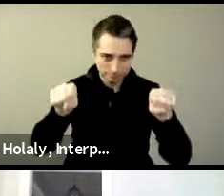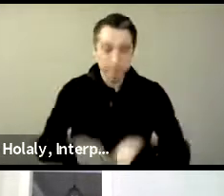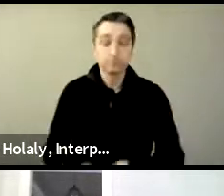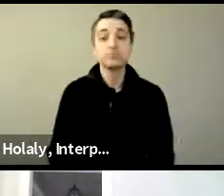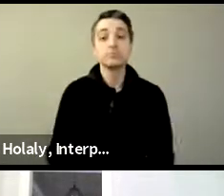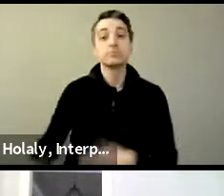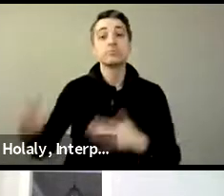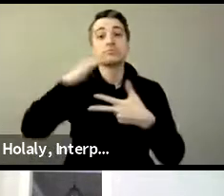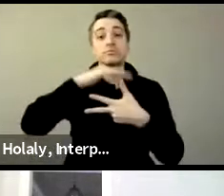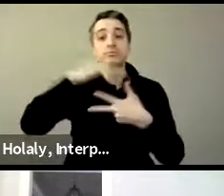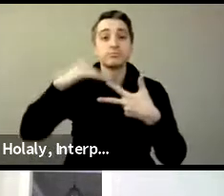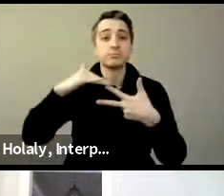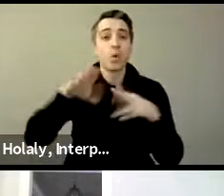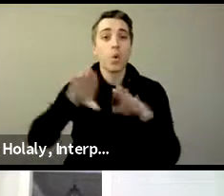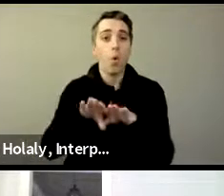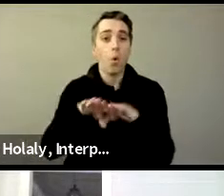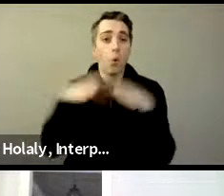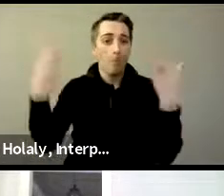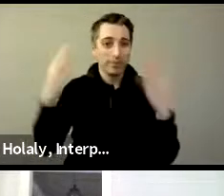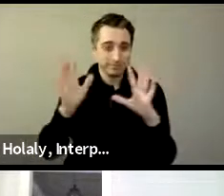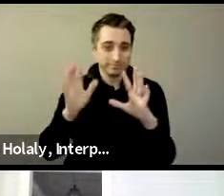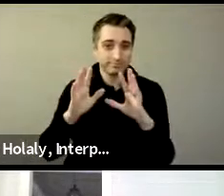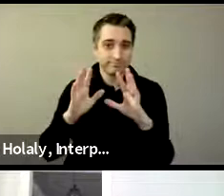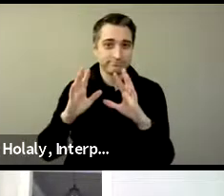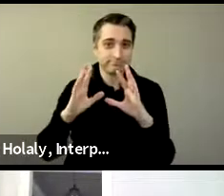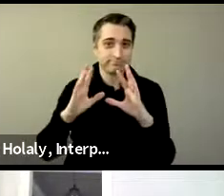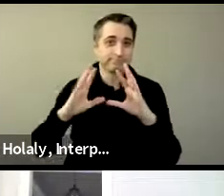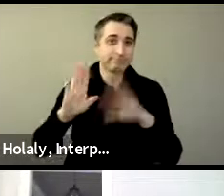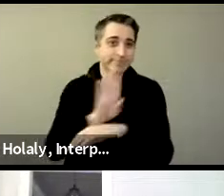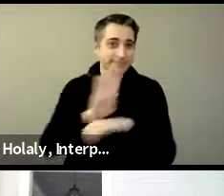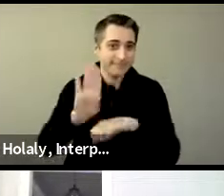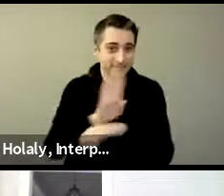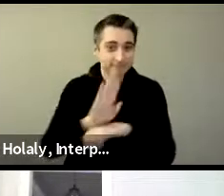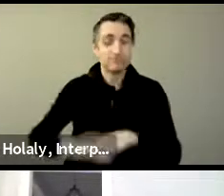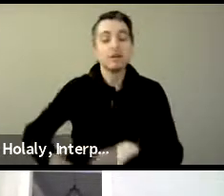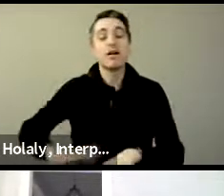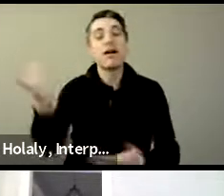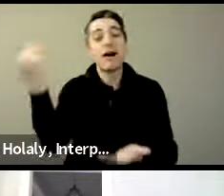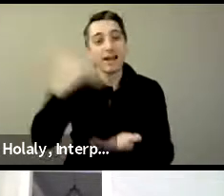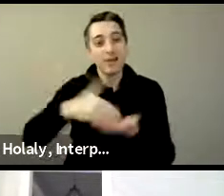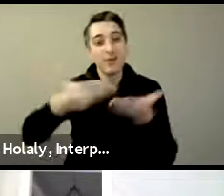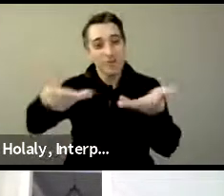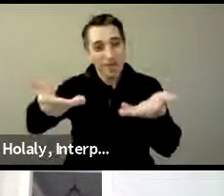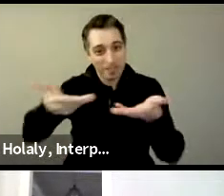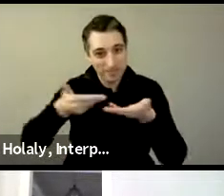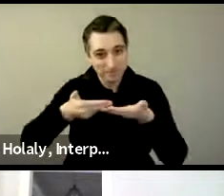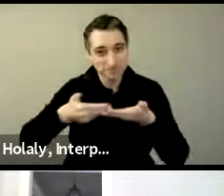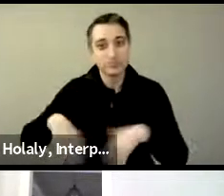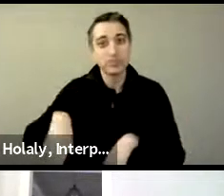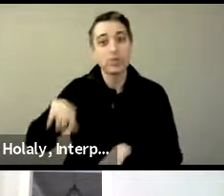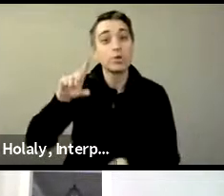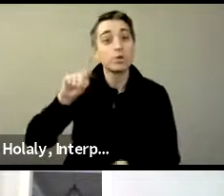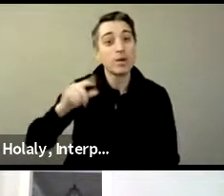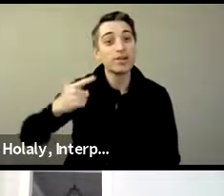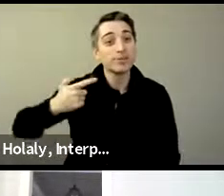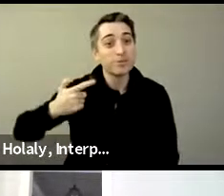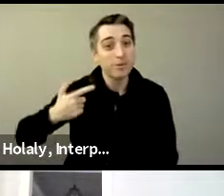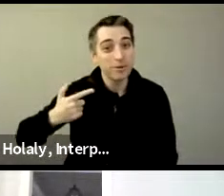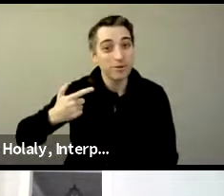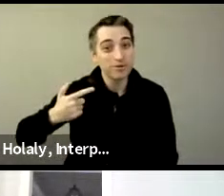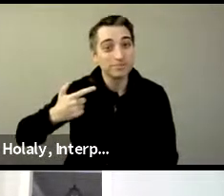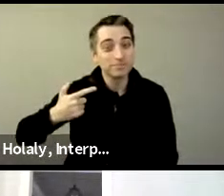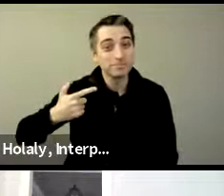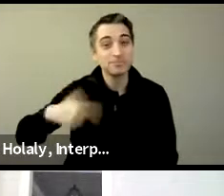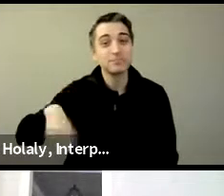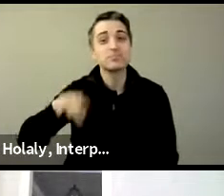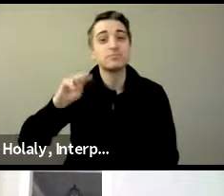matters. Again, good evening and welcome to the first meeting of the 2021, of 2021 of the Michigan Civil Rights Commission.